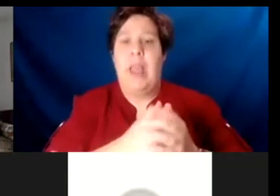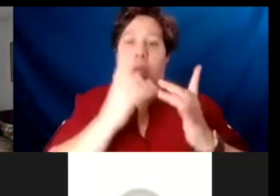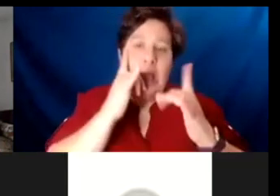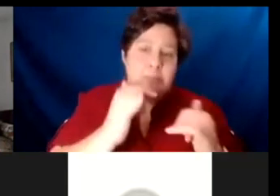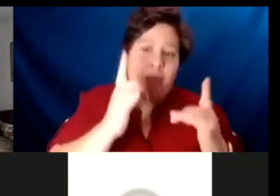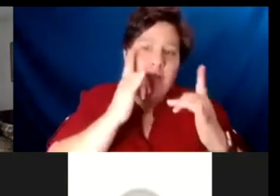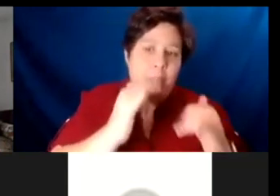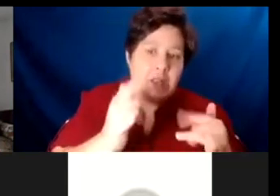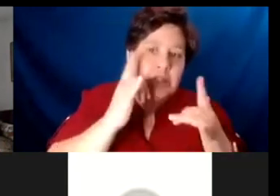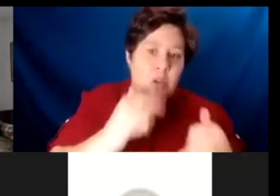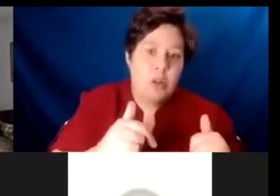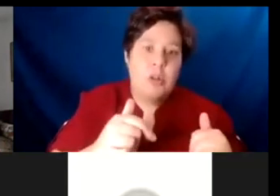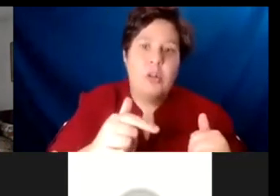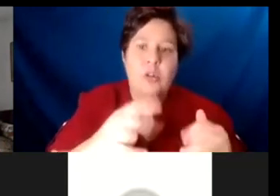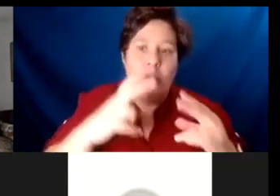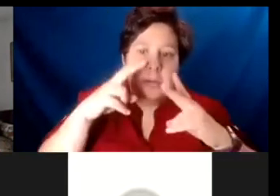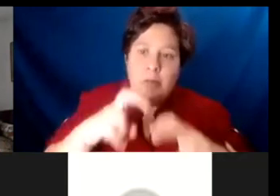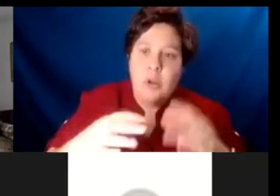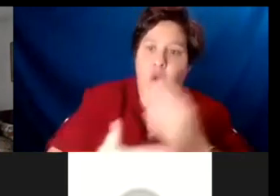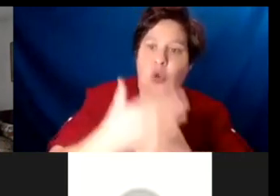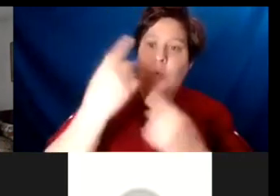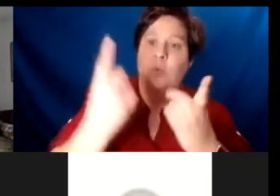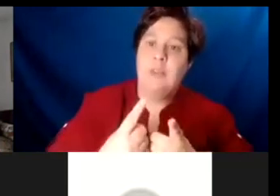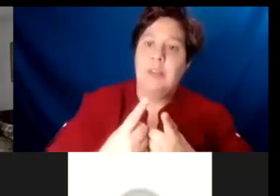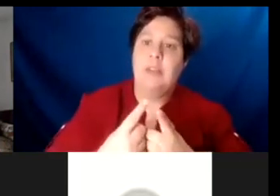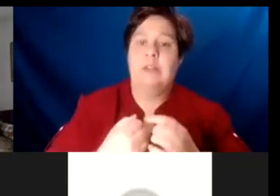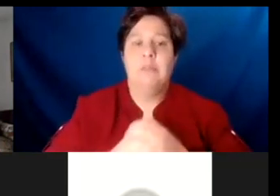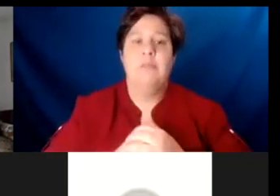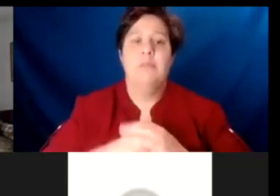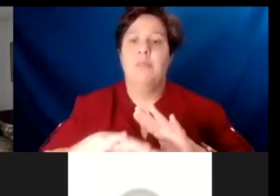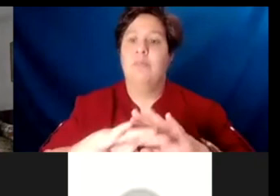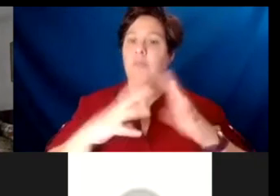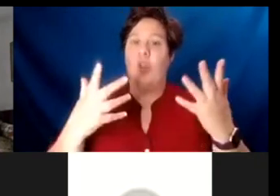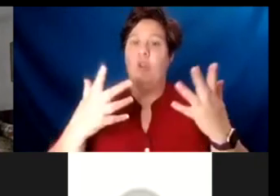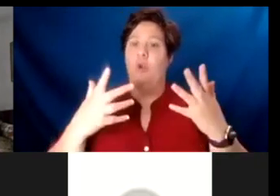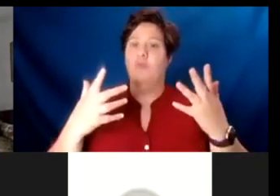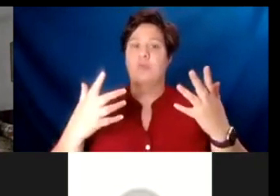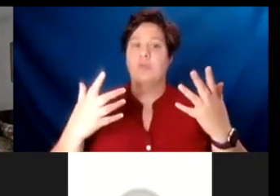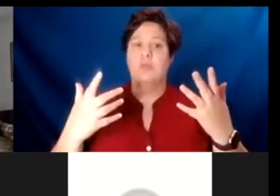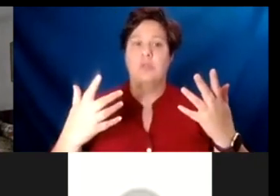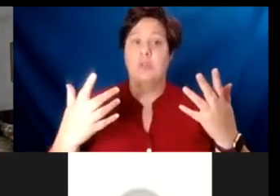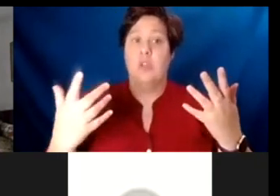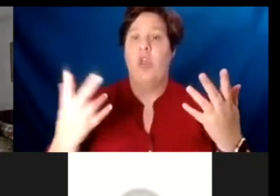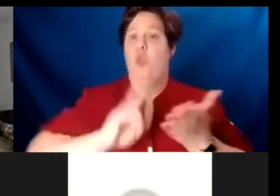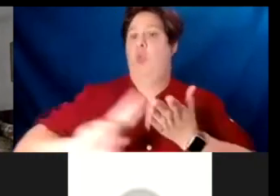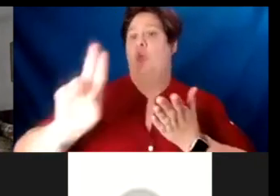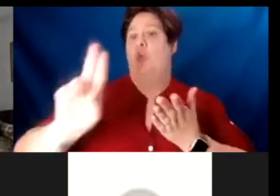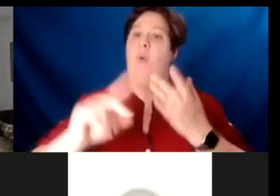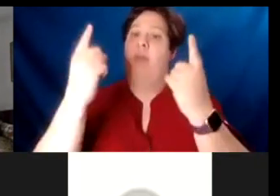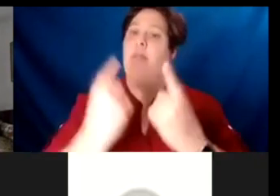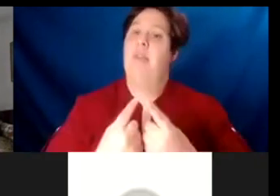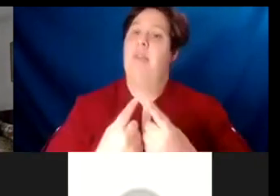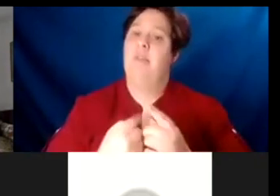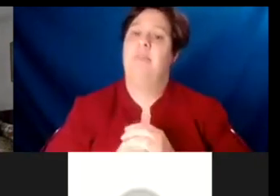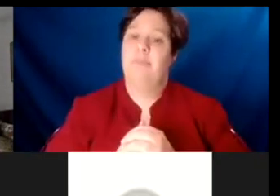in trying to explore something new, something that it's not necessarily, you know, the usual in an